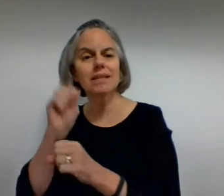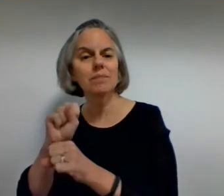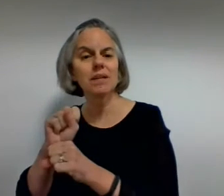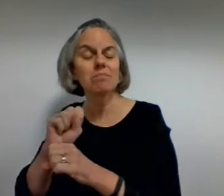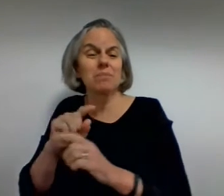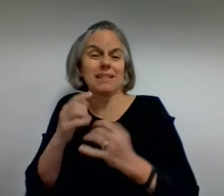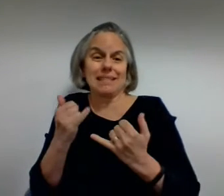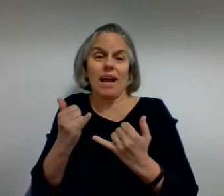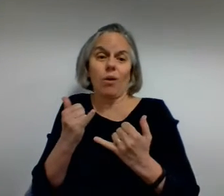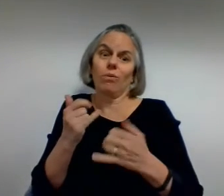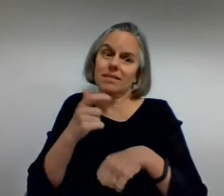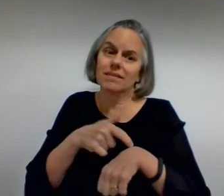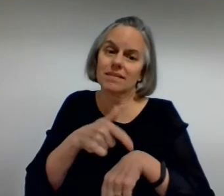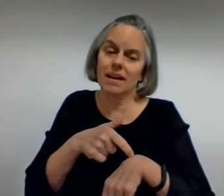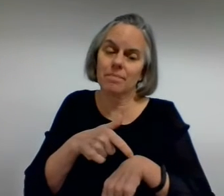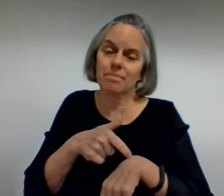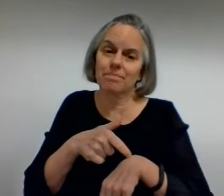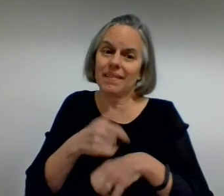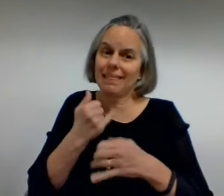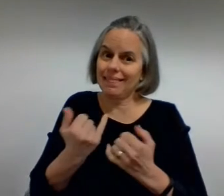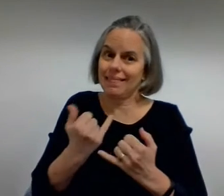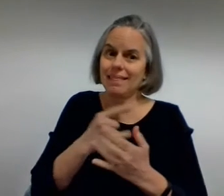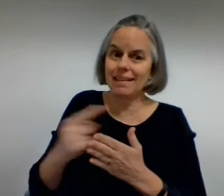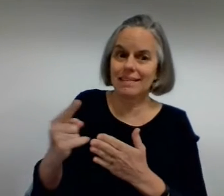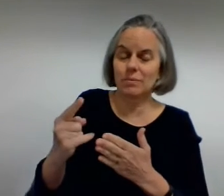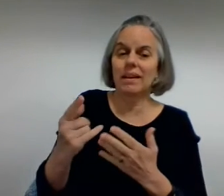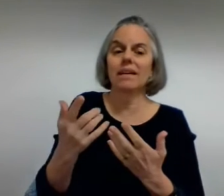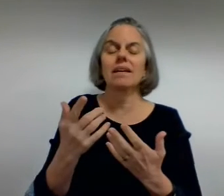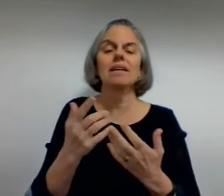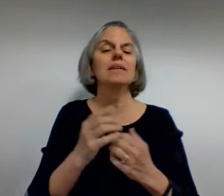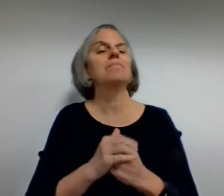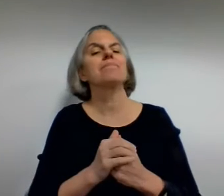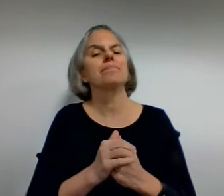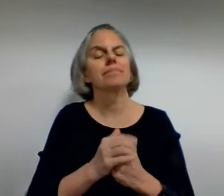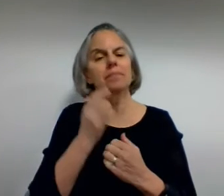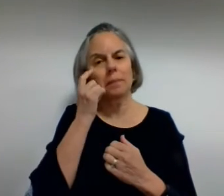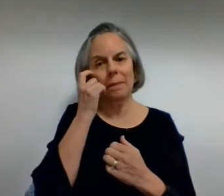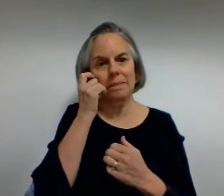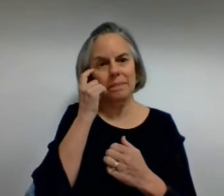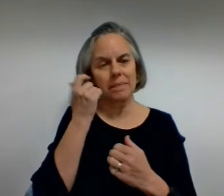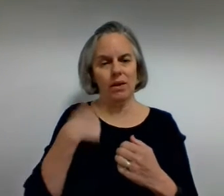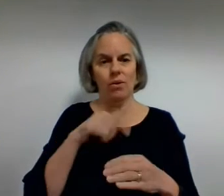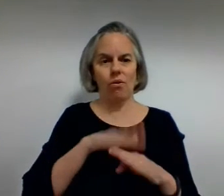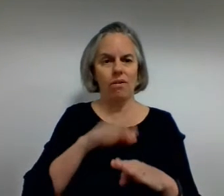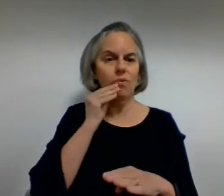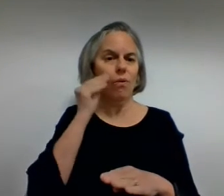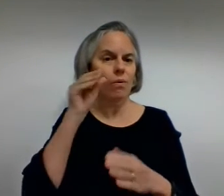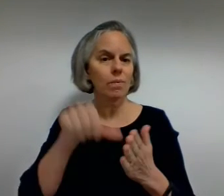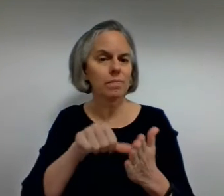But now is the time. So go ahead for that. Okay, so we are on our home